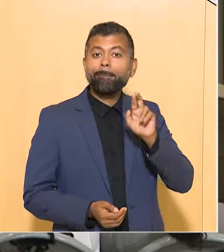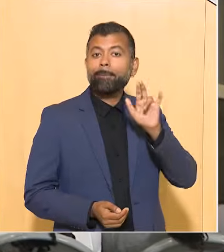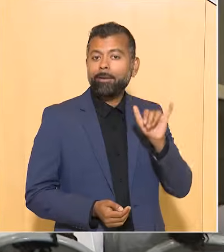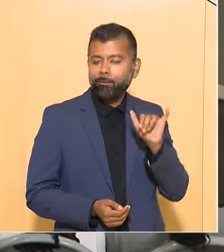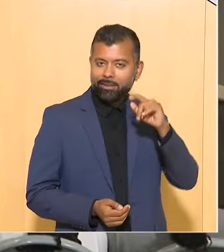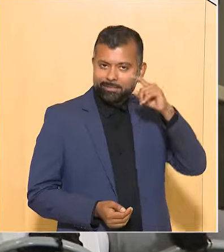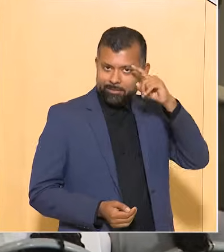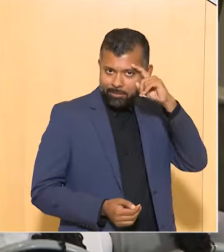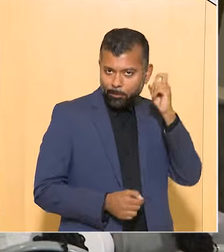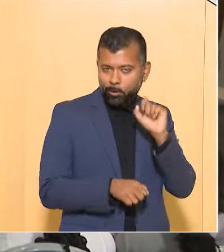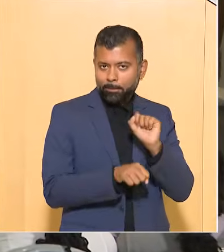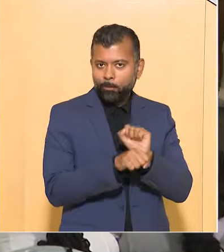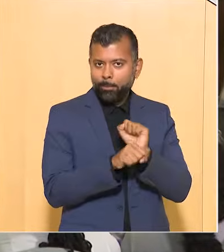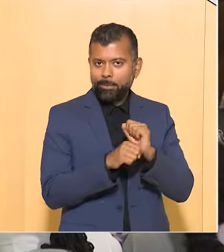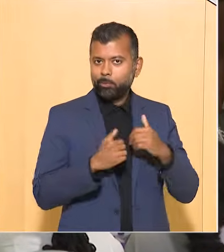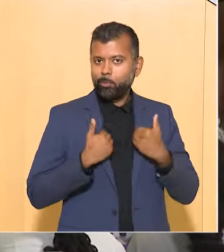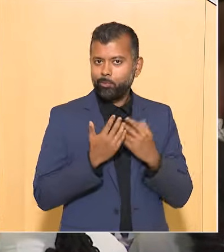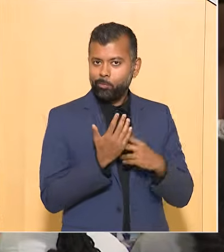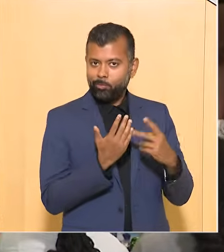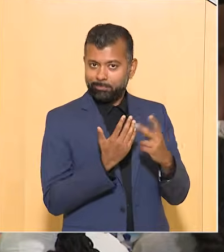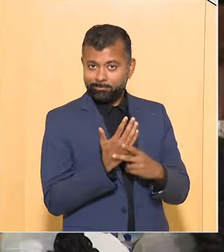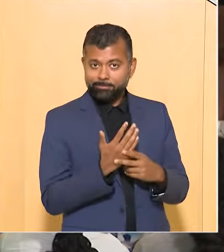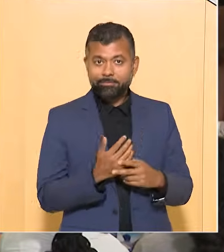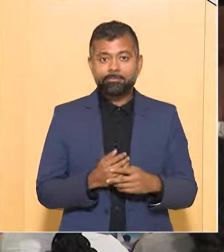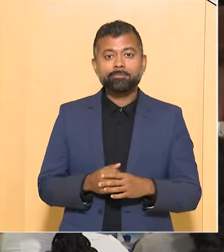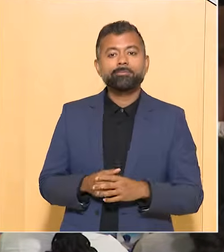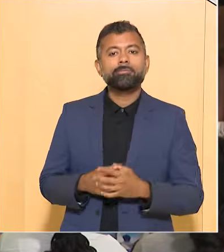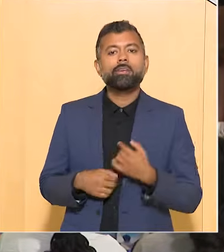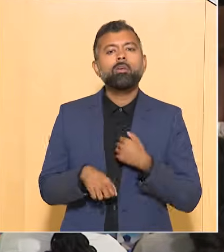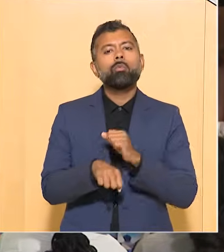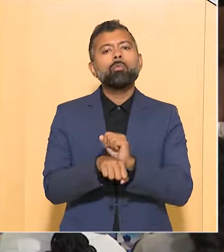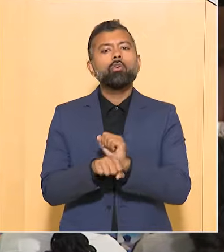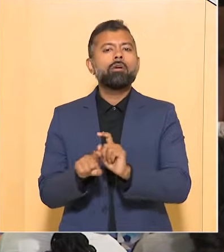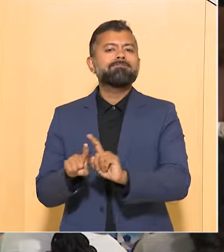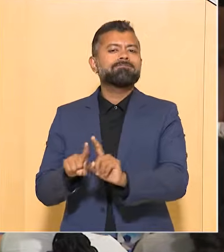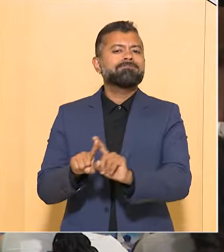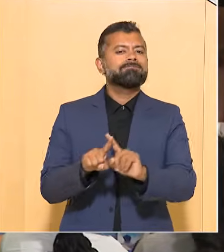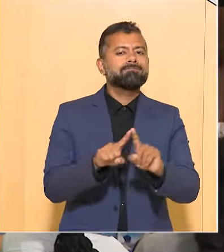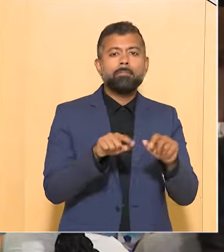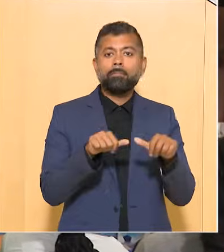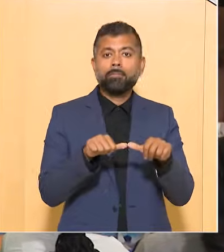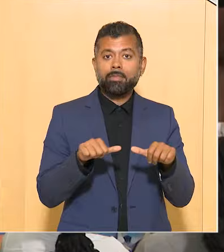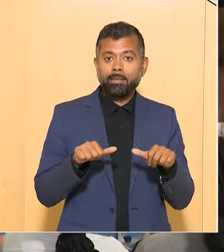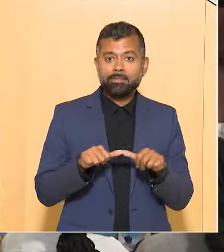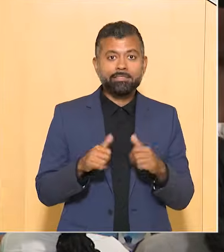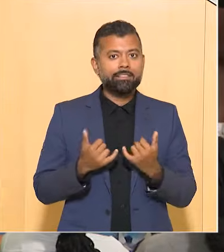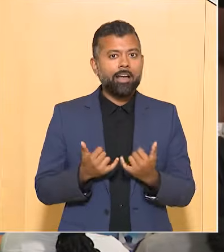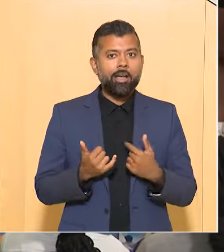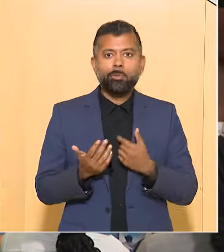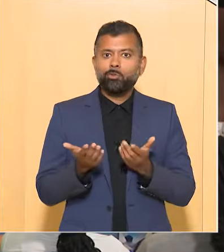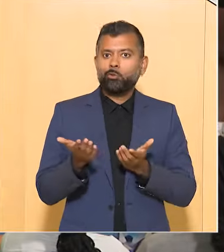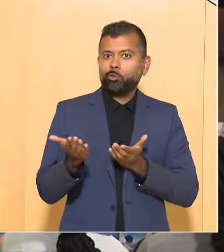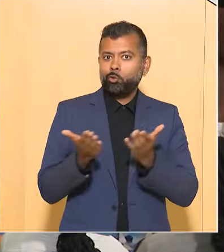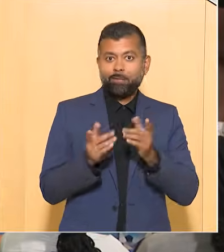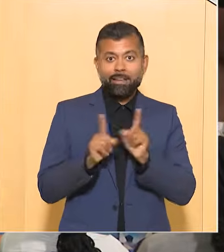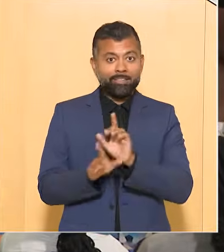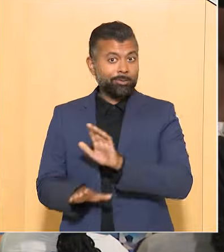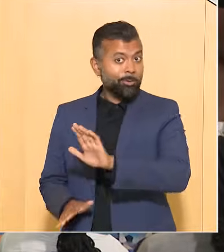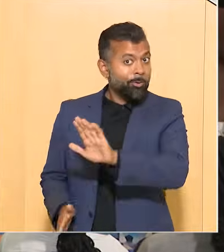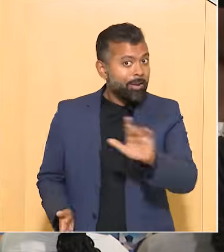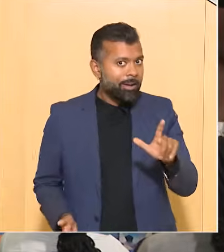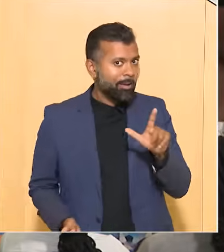member to Youth at Large council member and as chairperson. Today, I'm proud to serve as your 2024-2025 Youth